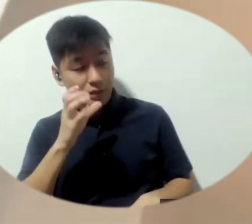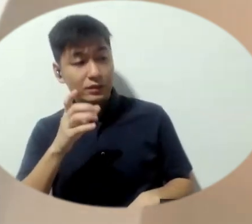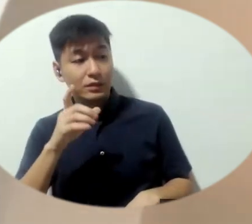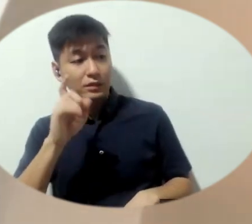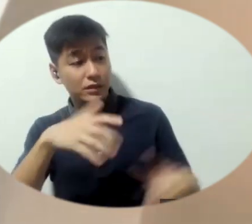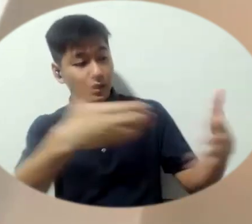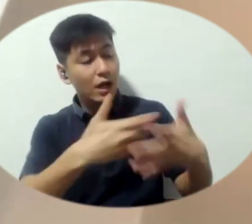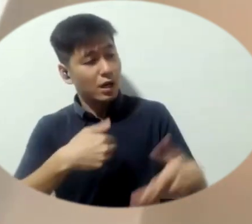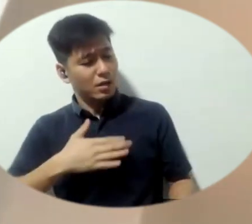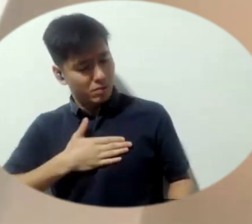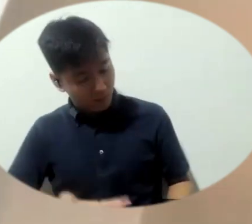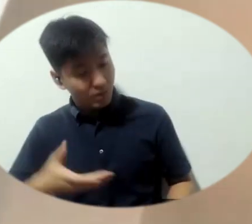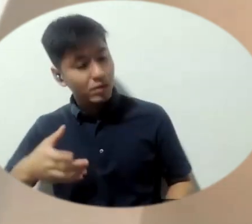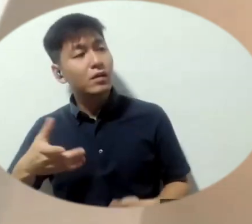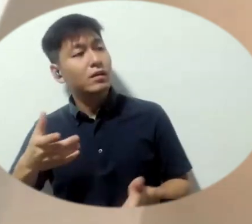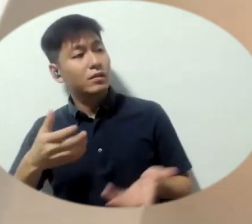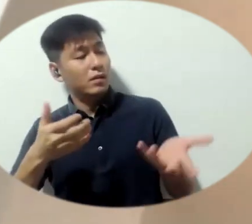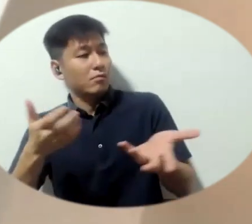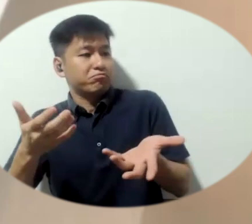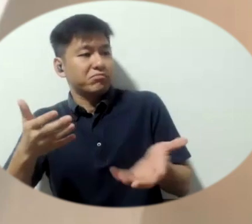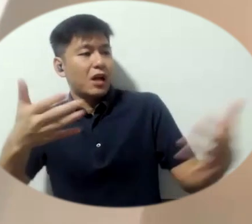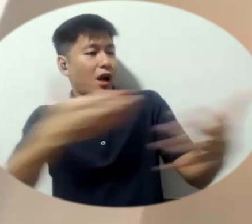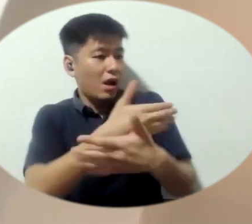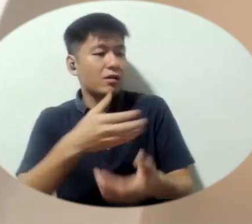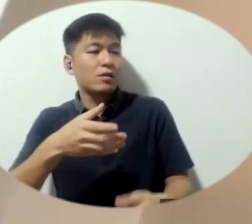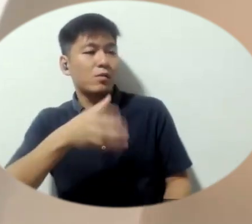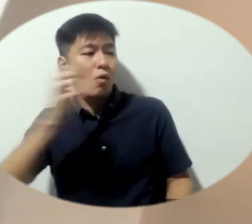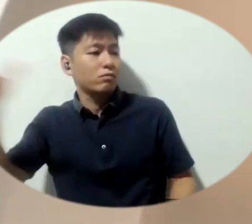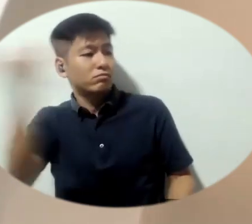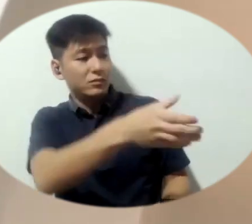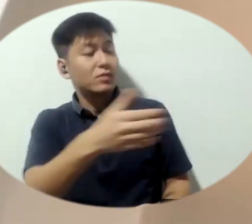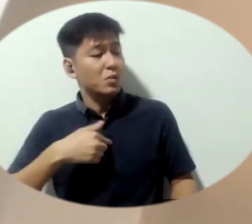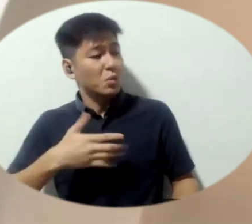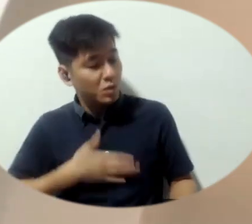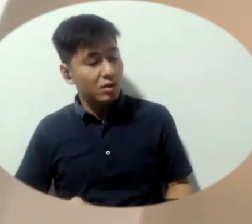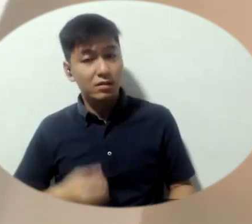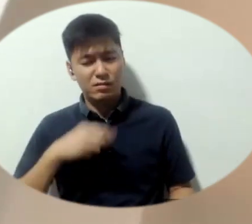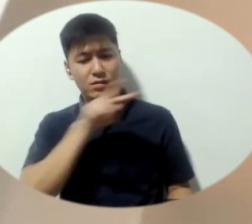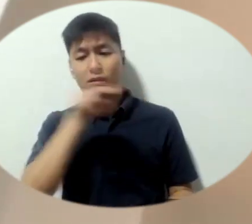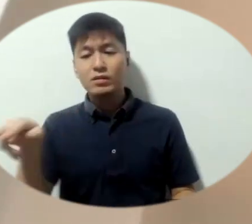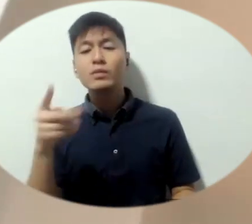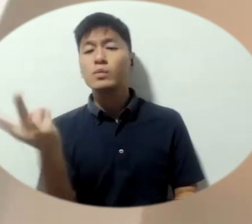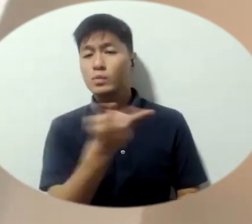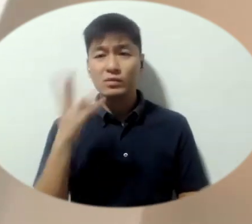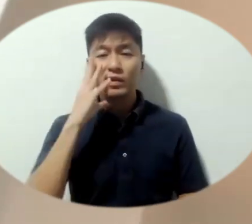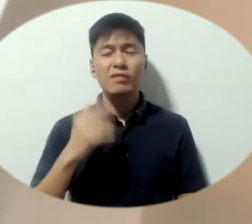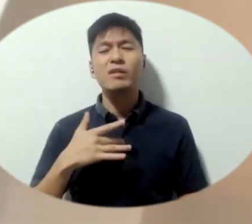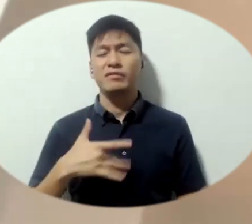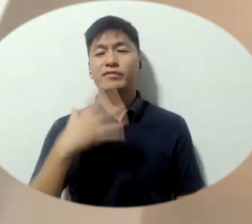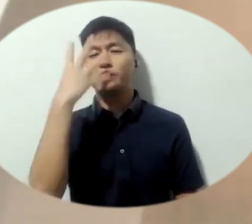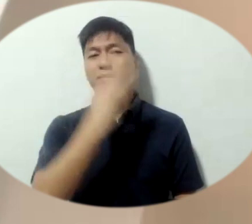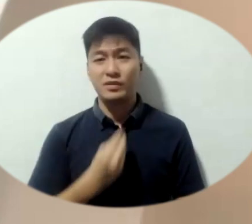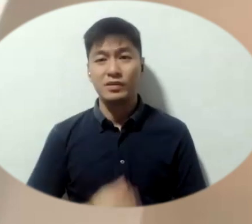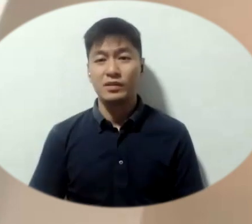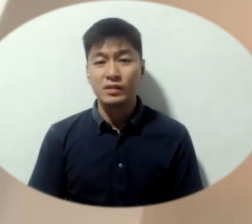caring relationship on both sides. And that's the beautiful thing. And Walking the Talk for Dementia started